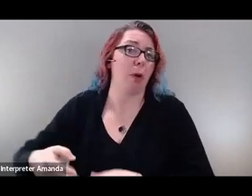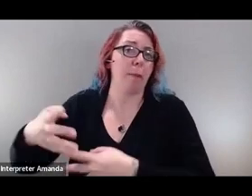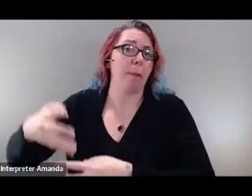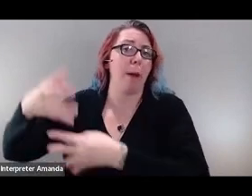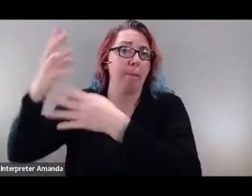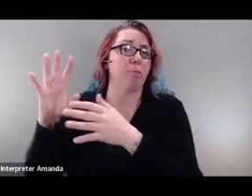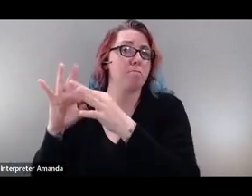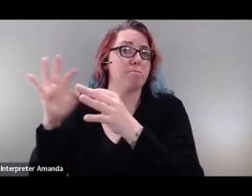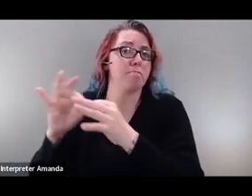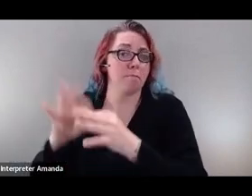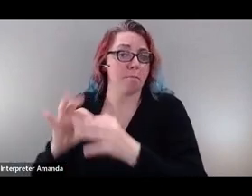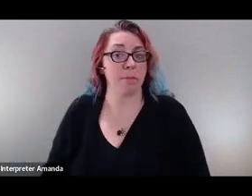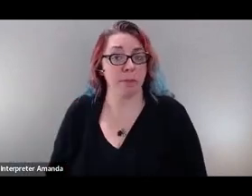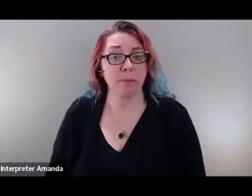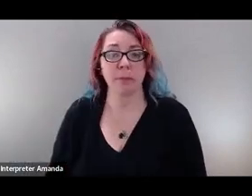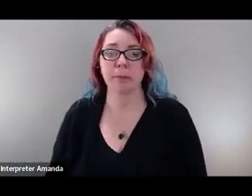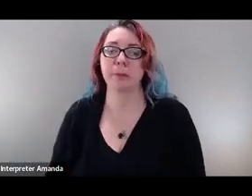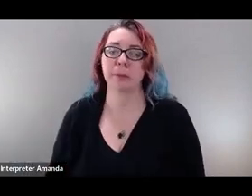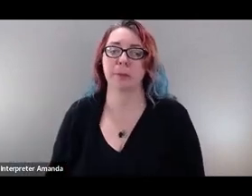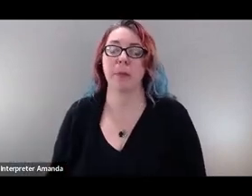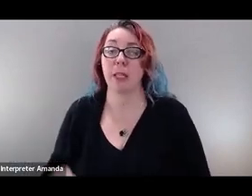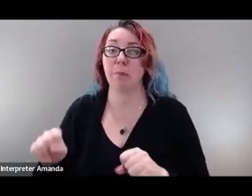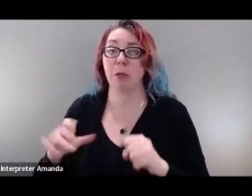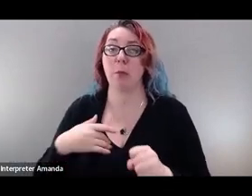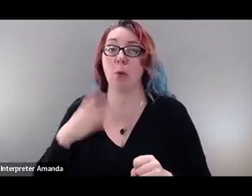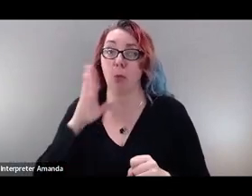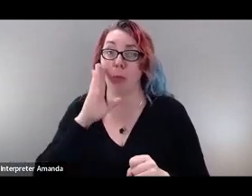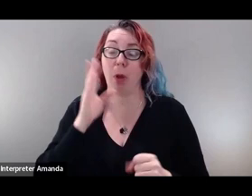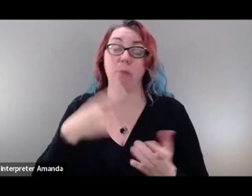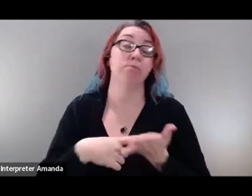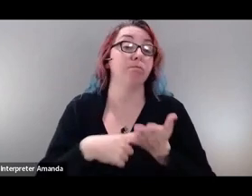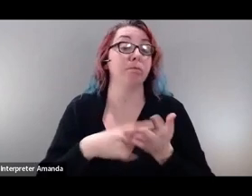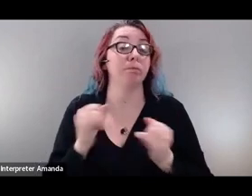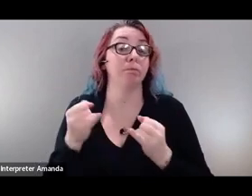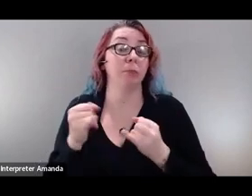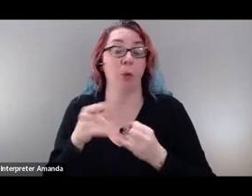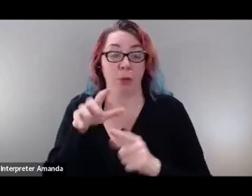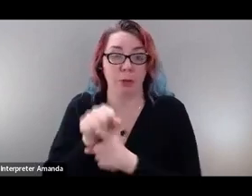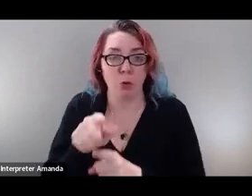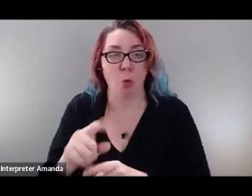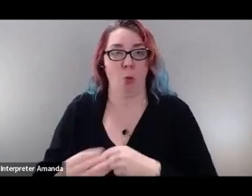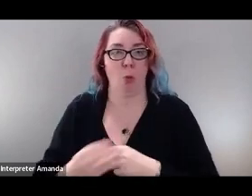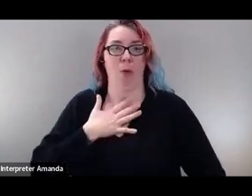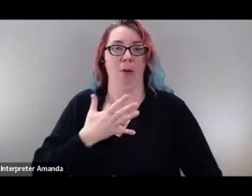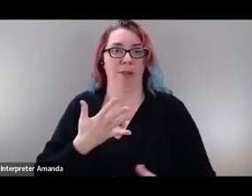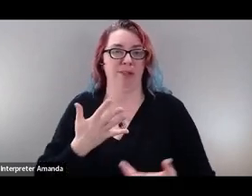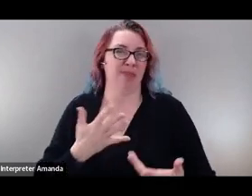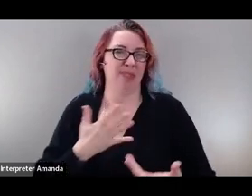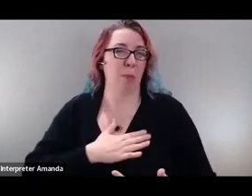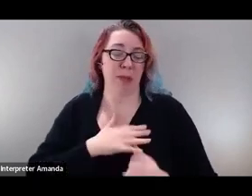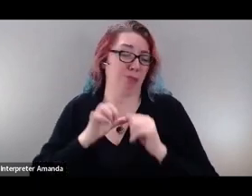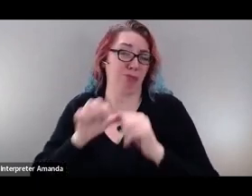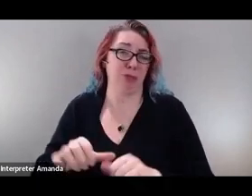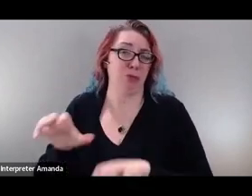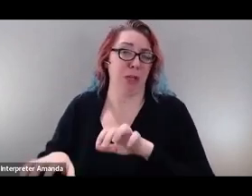we might respond to it and be inspired by it. Now I'd like to move to our next two panelists,